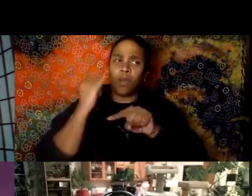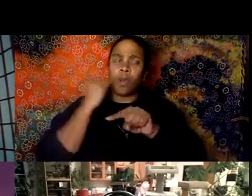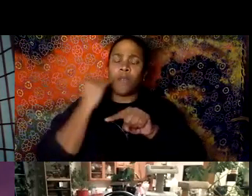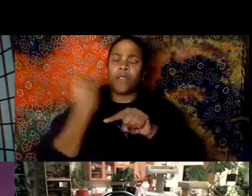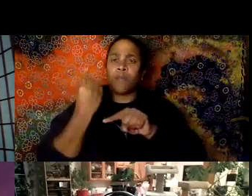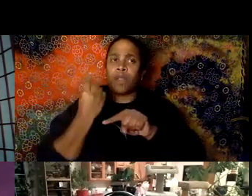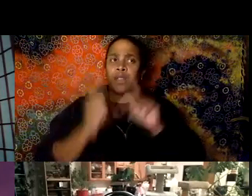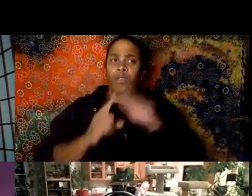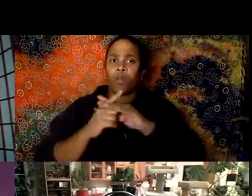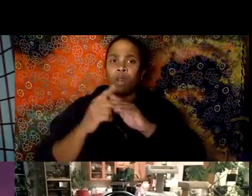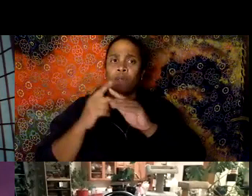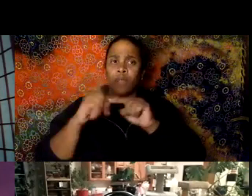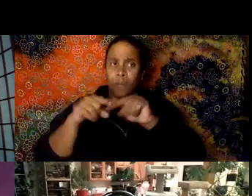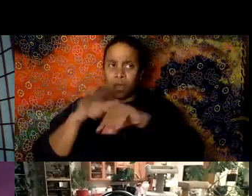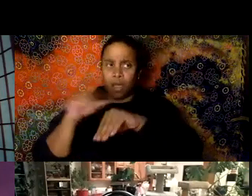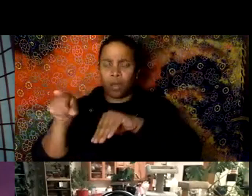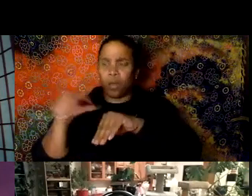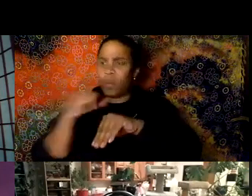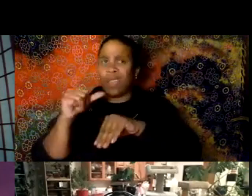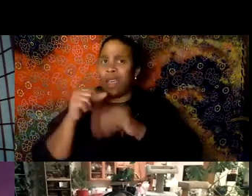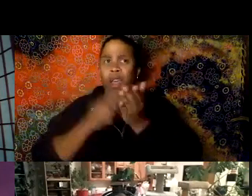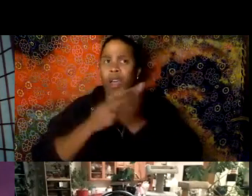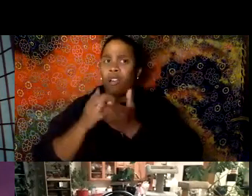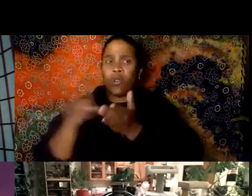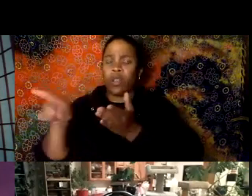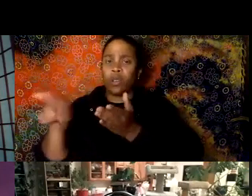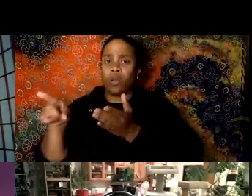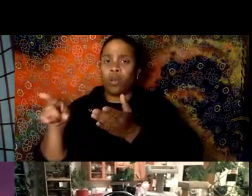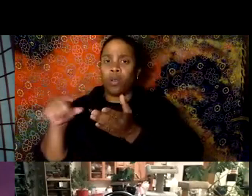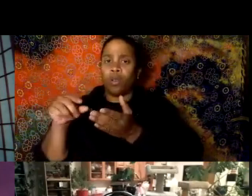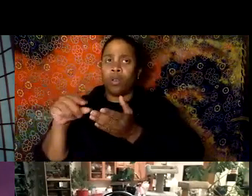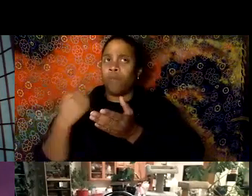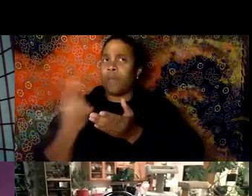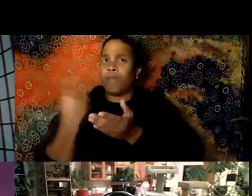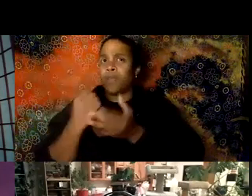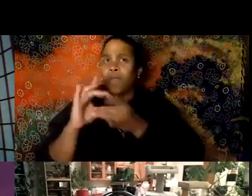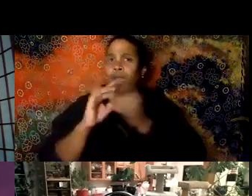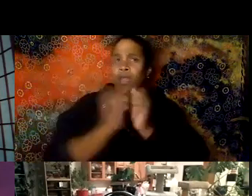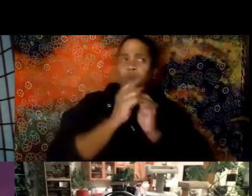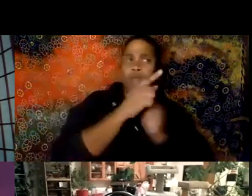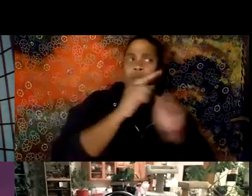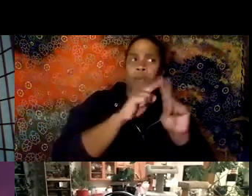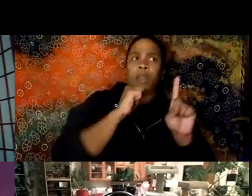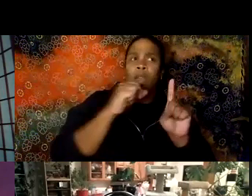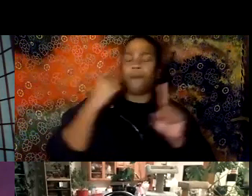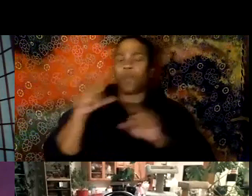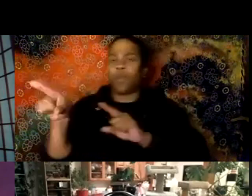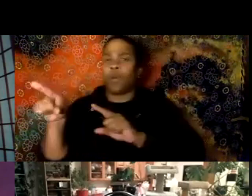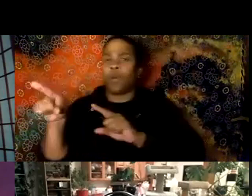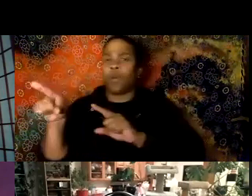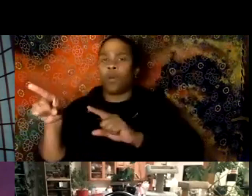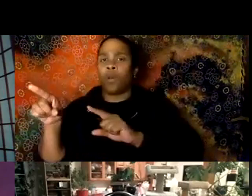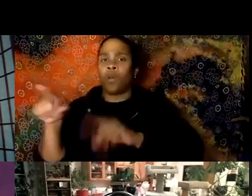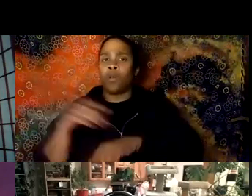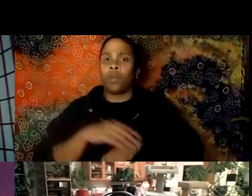on you in a way that doesn't really, it's not honoring of you, right? It's something that's going on for them, right? That's not something for you. And priest, priestess